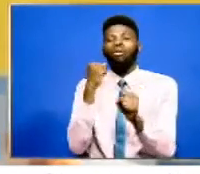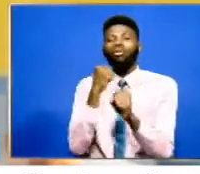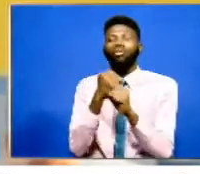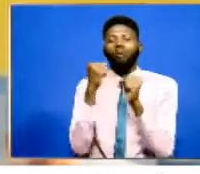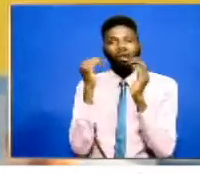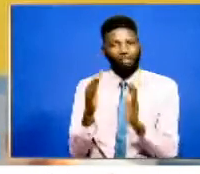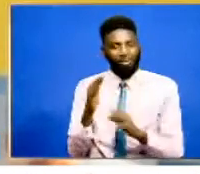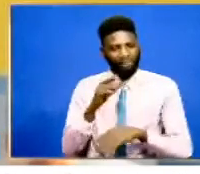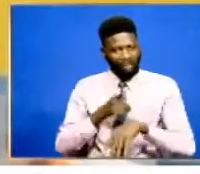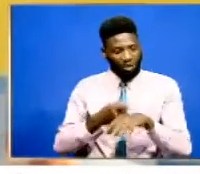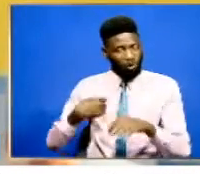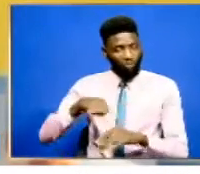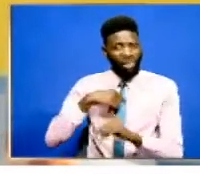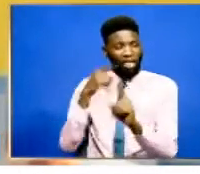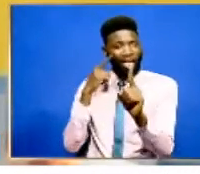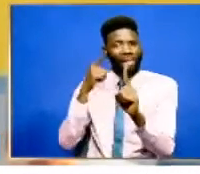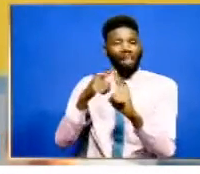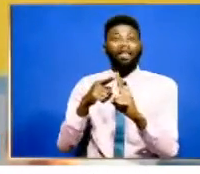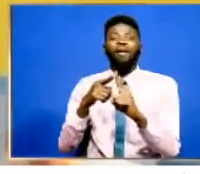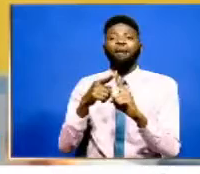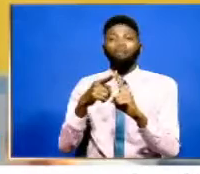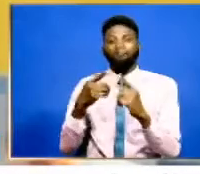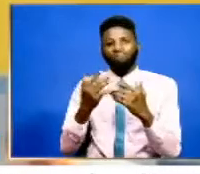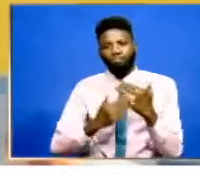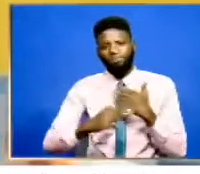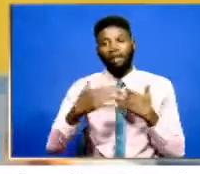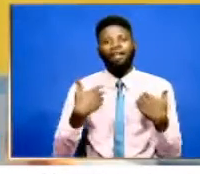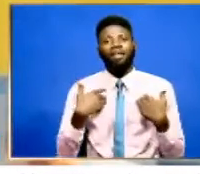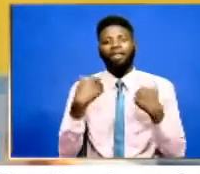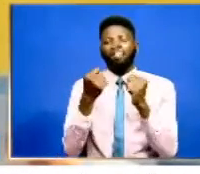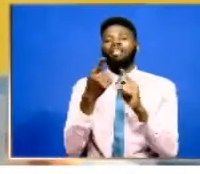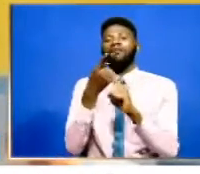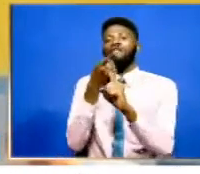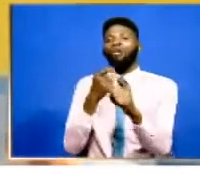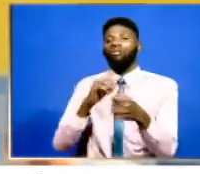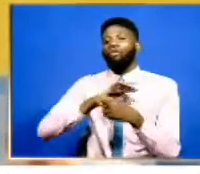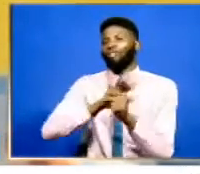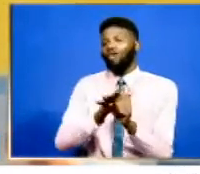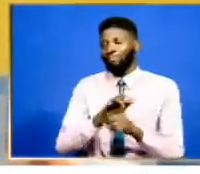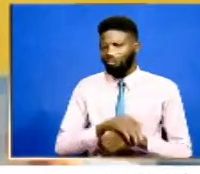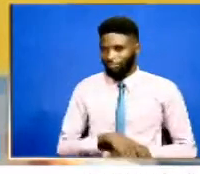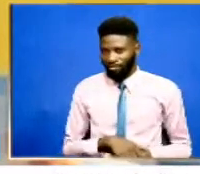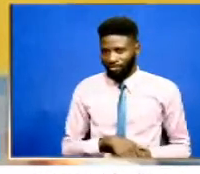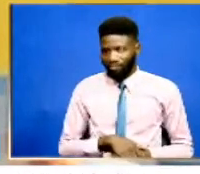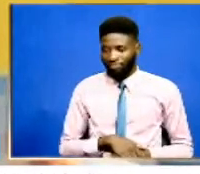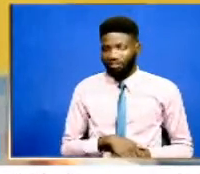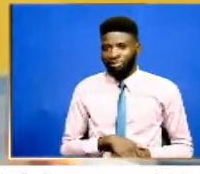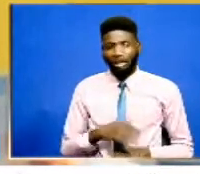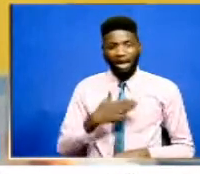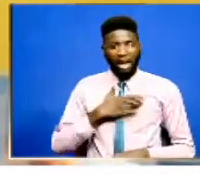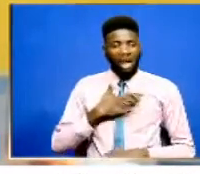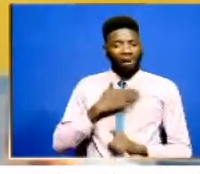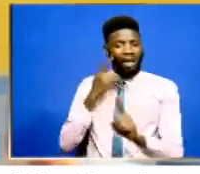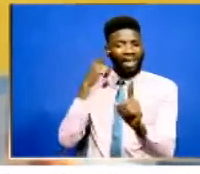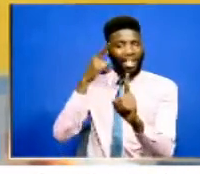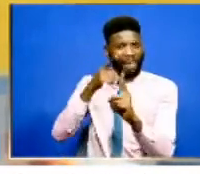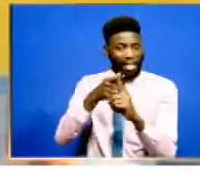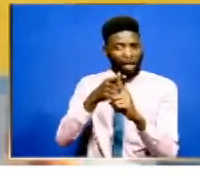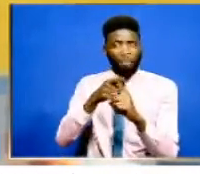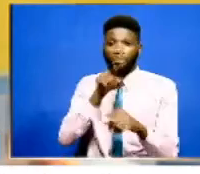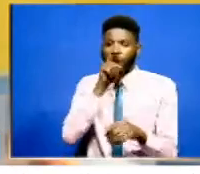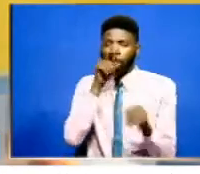recovery following the ongoing pandemic. To succeed in our mission to end malaria, we must